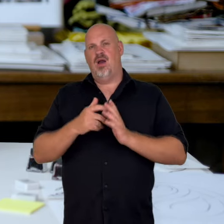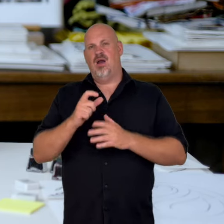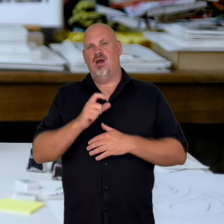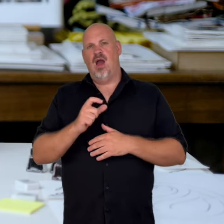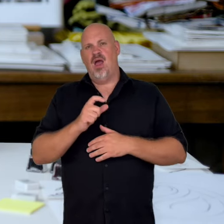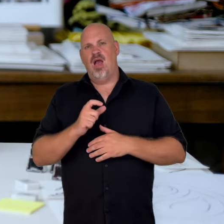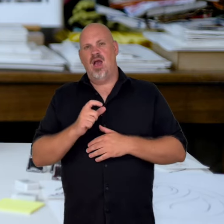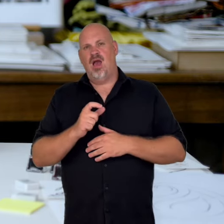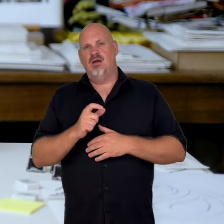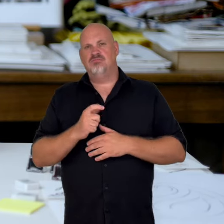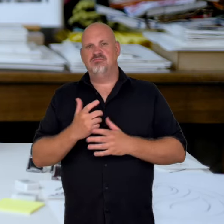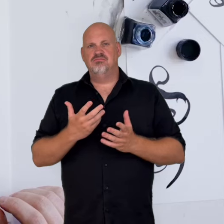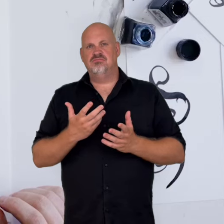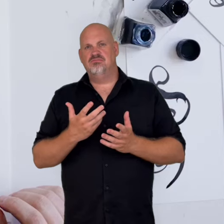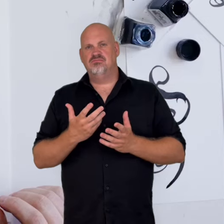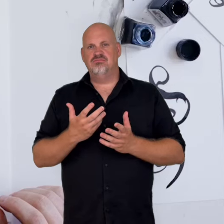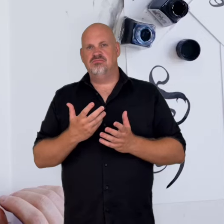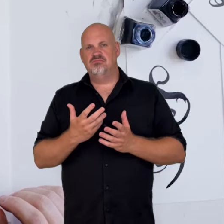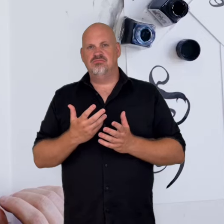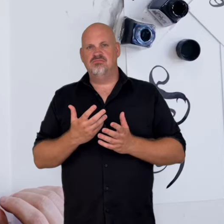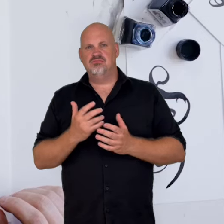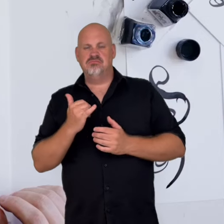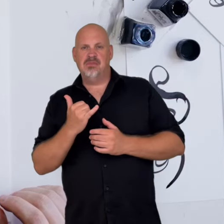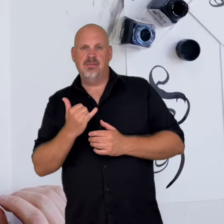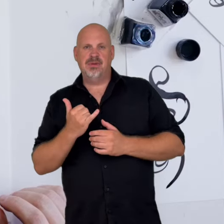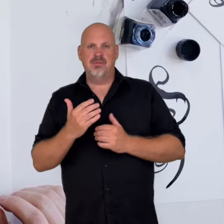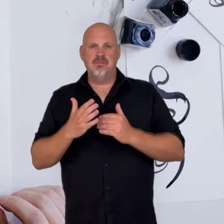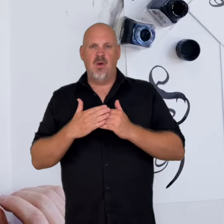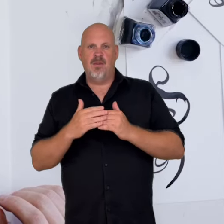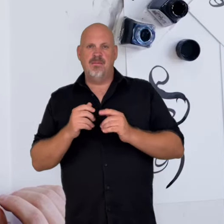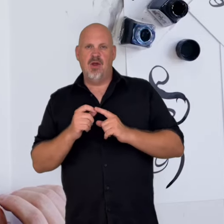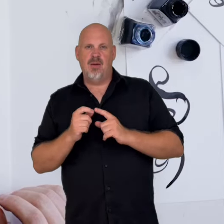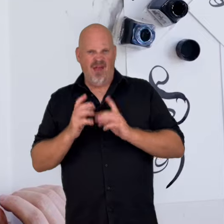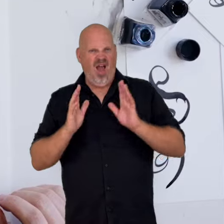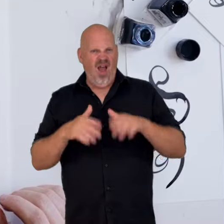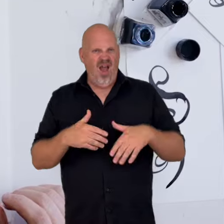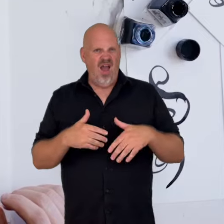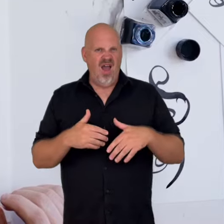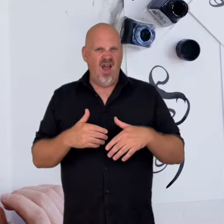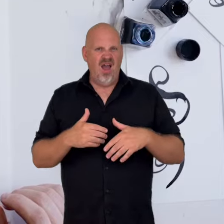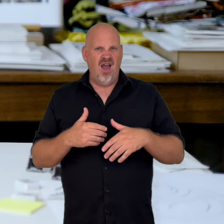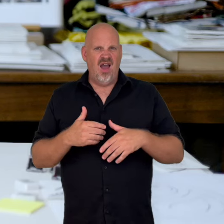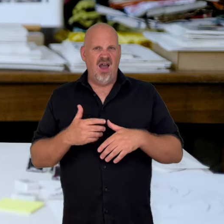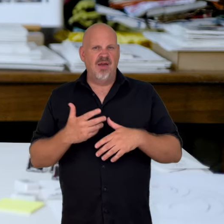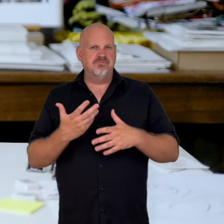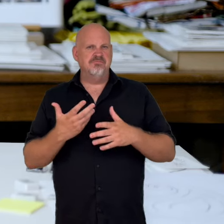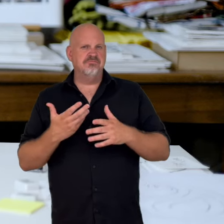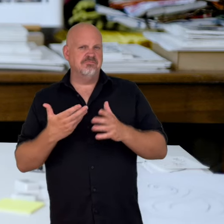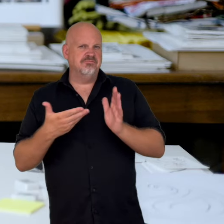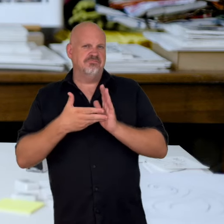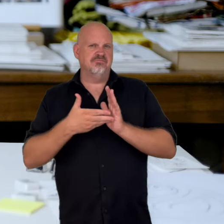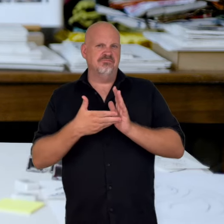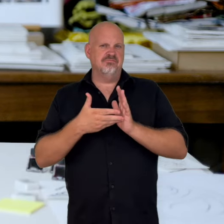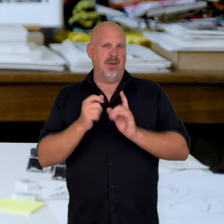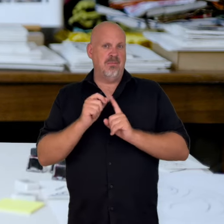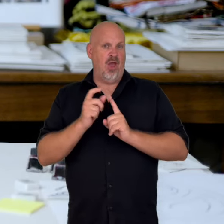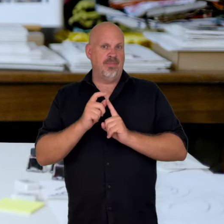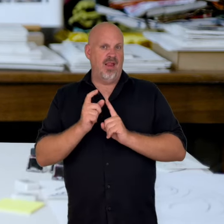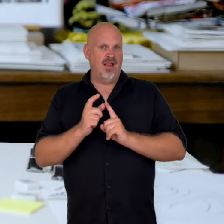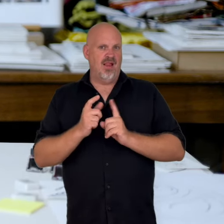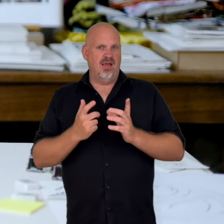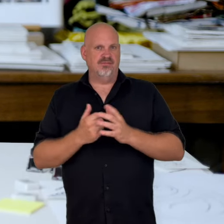markers, and that's a nice way to get different coloured same patterns, and I think they